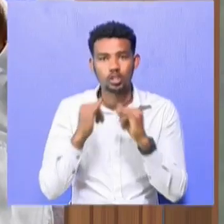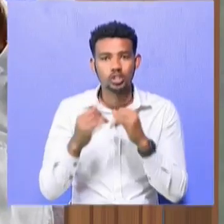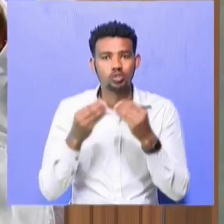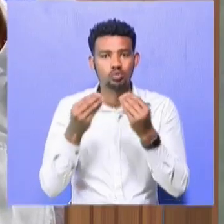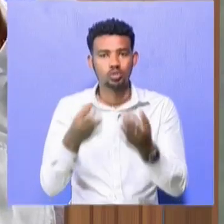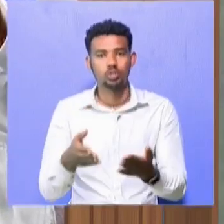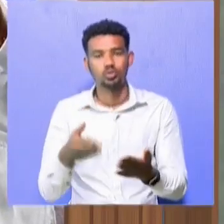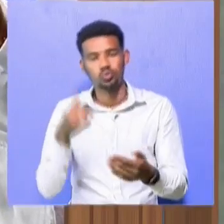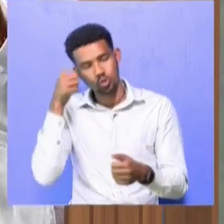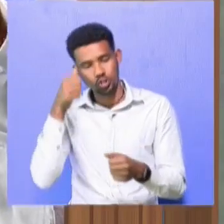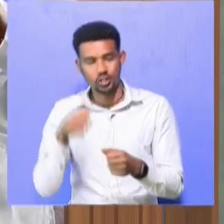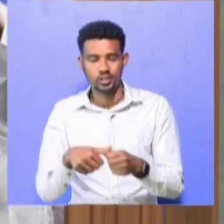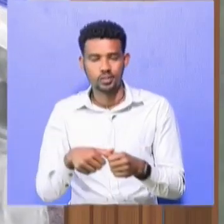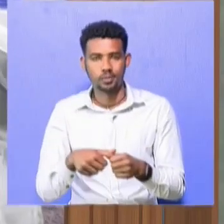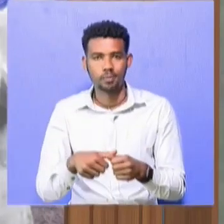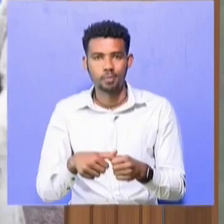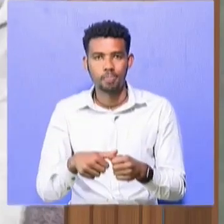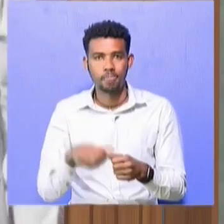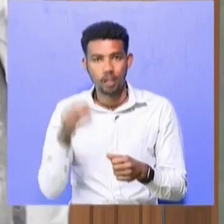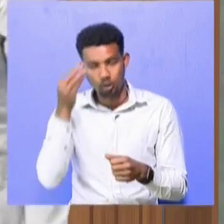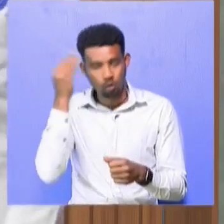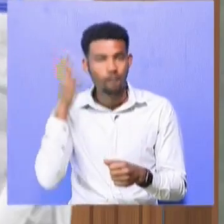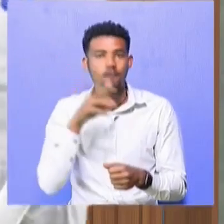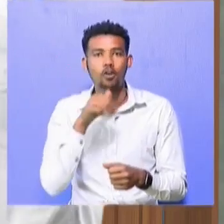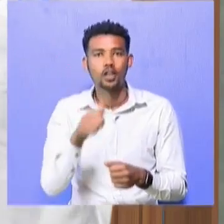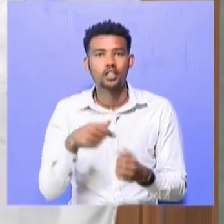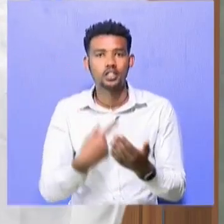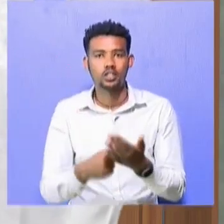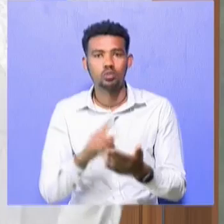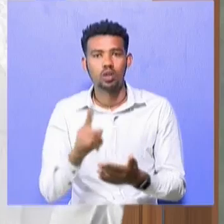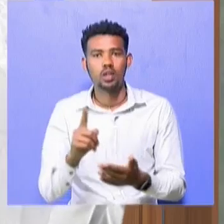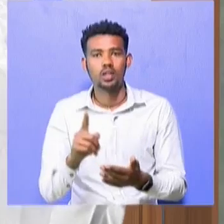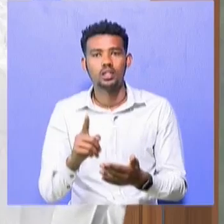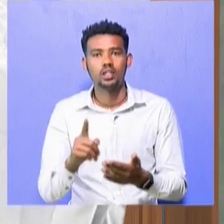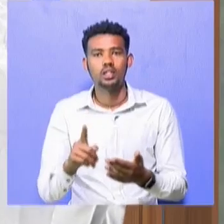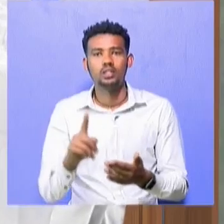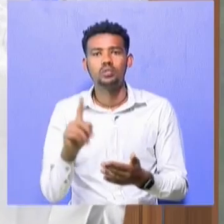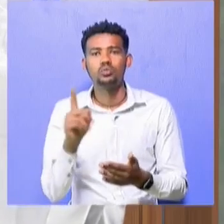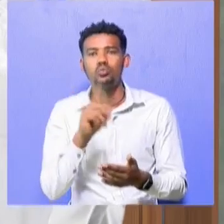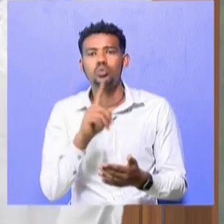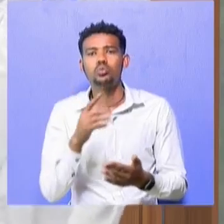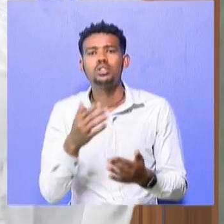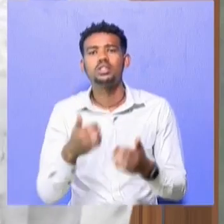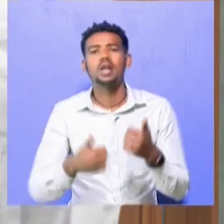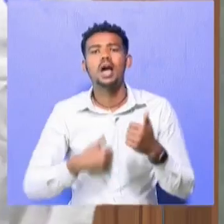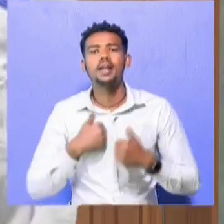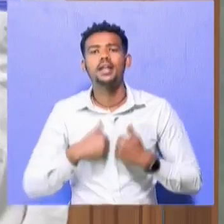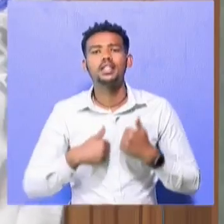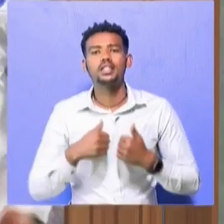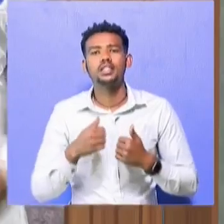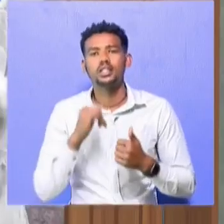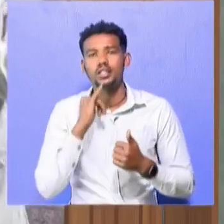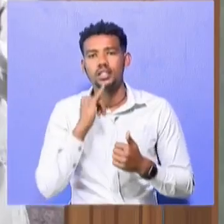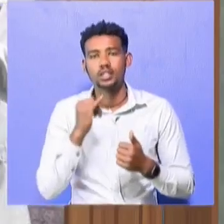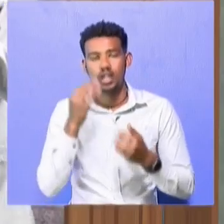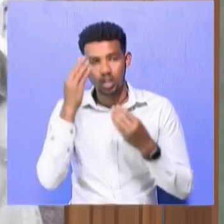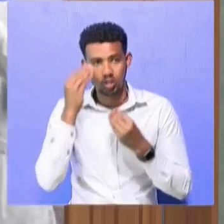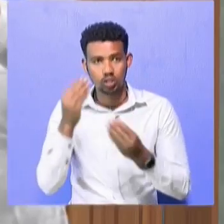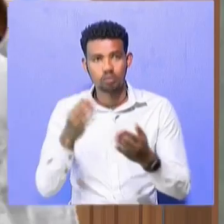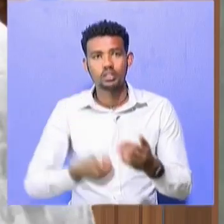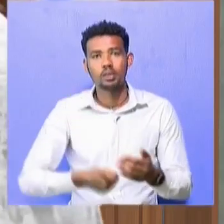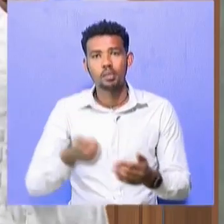notice. Don't forget this one. The same is true. What was the address's announcement? The main